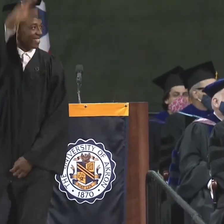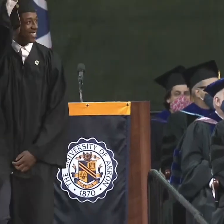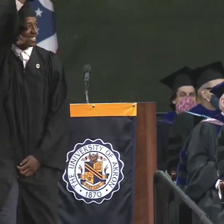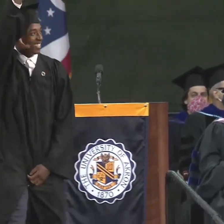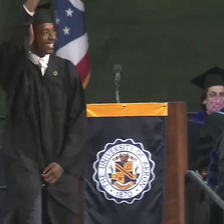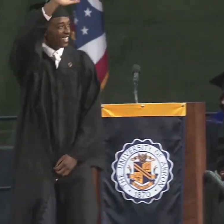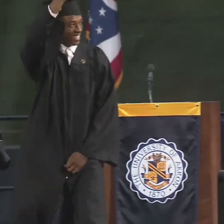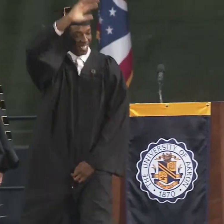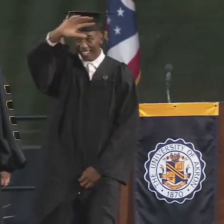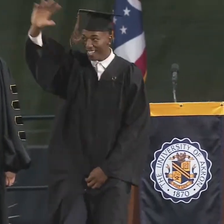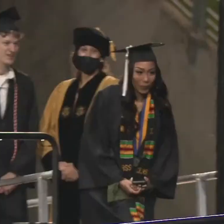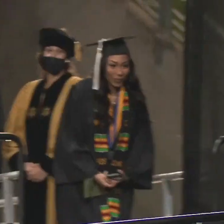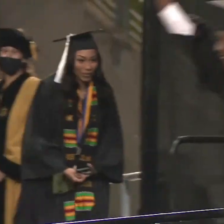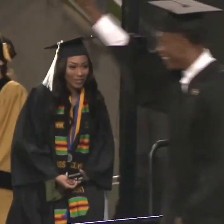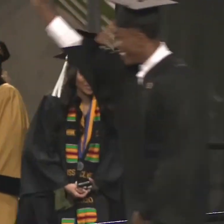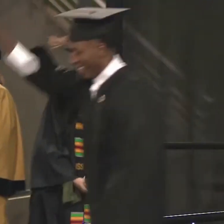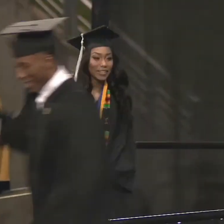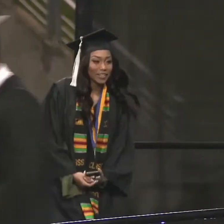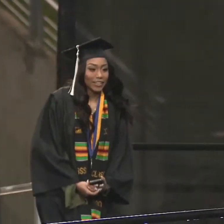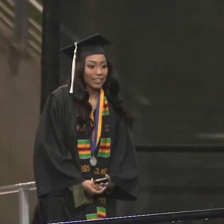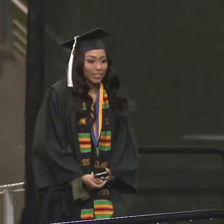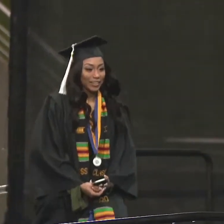Deja M. Gresham.